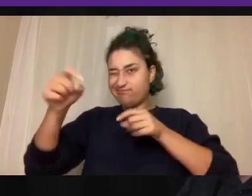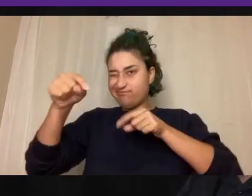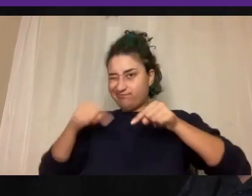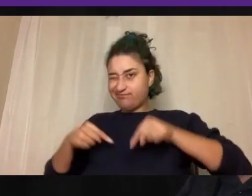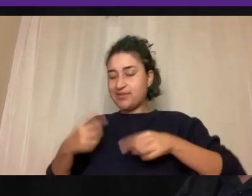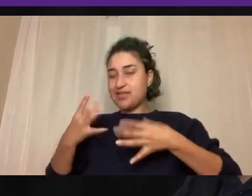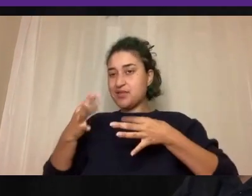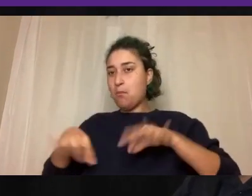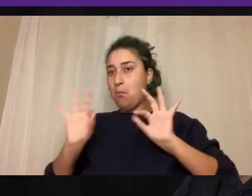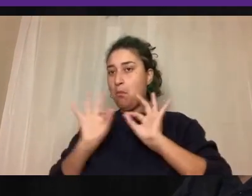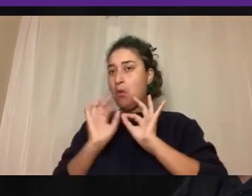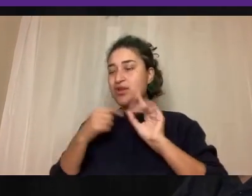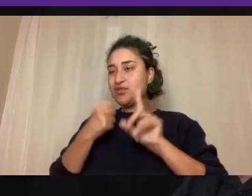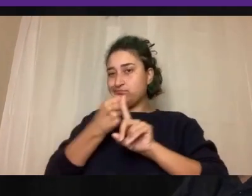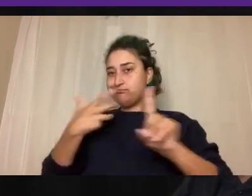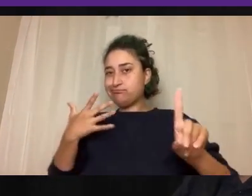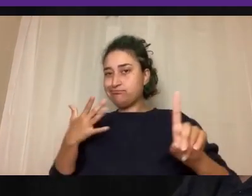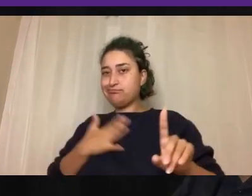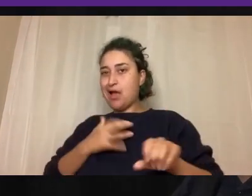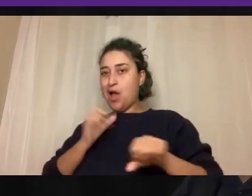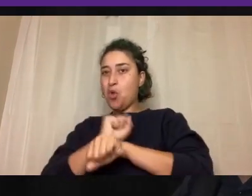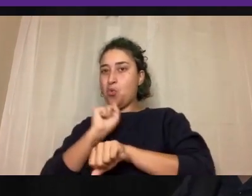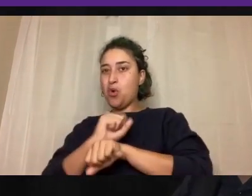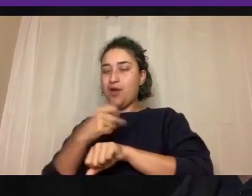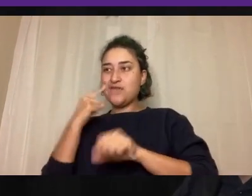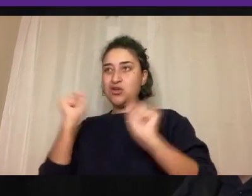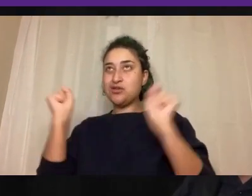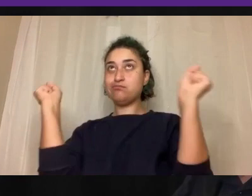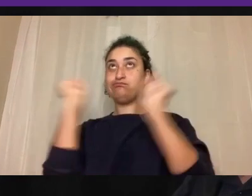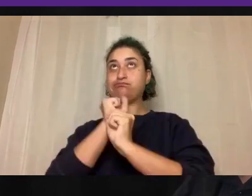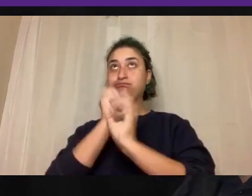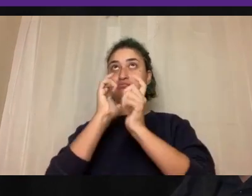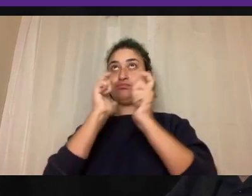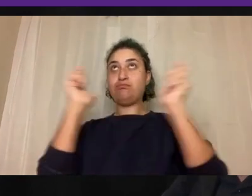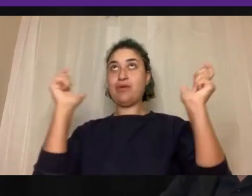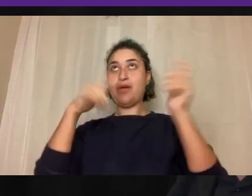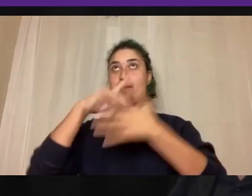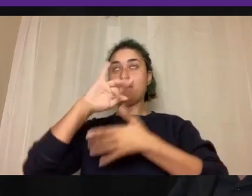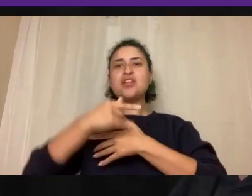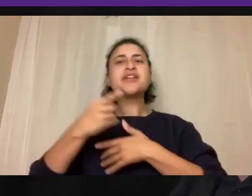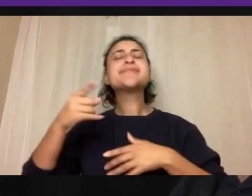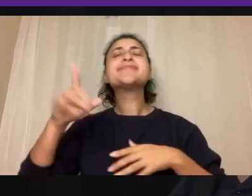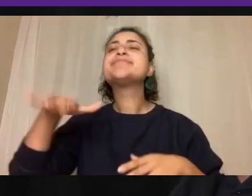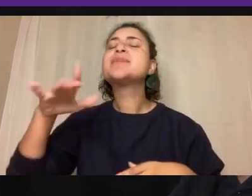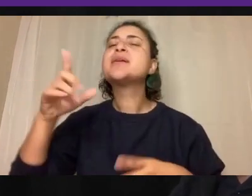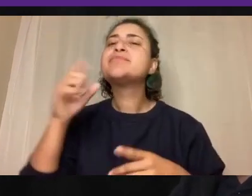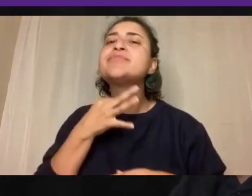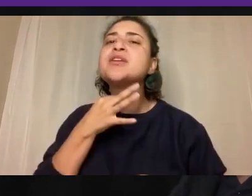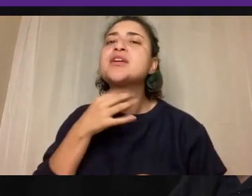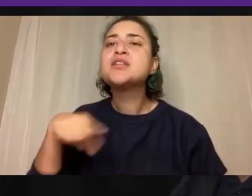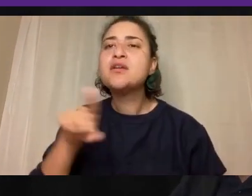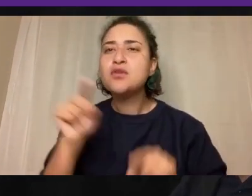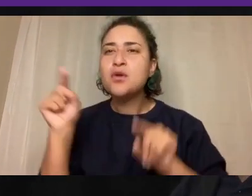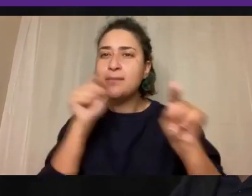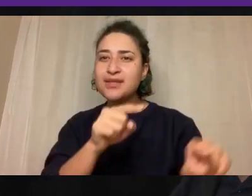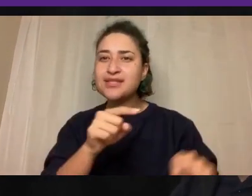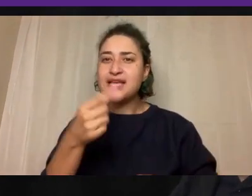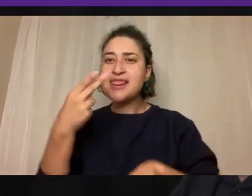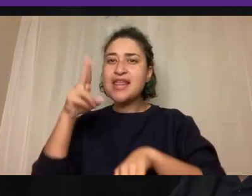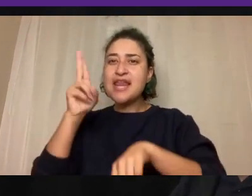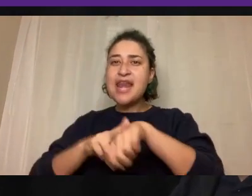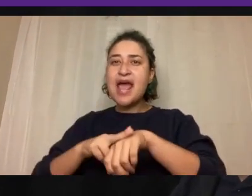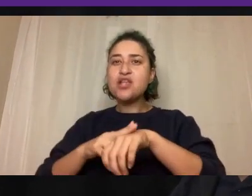this larger beefy project. Has anybody here ever been to the Natural Bridge in